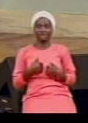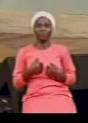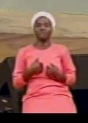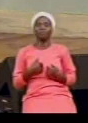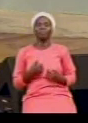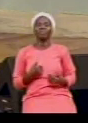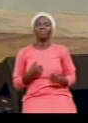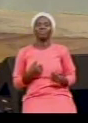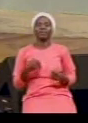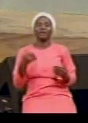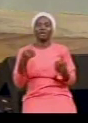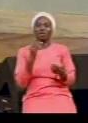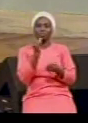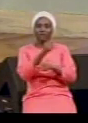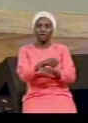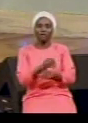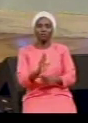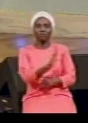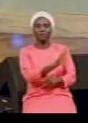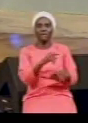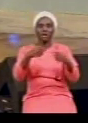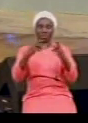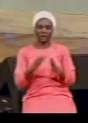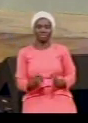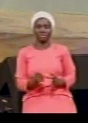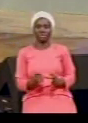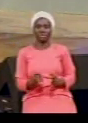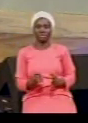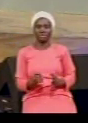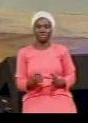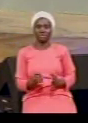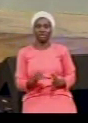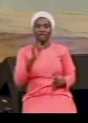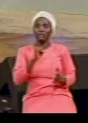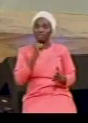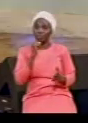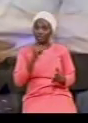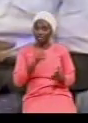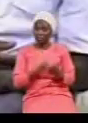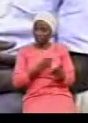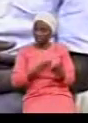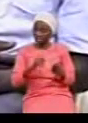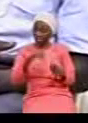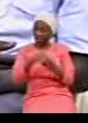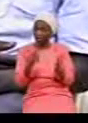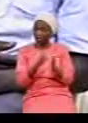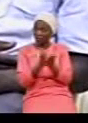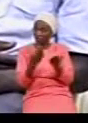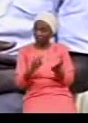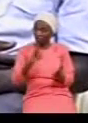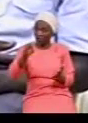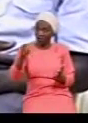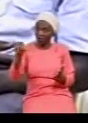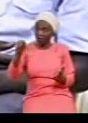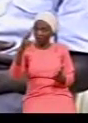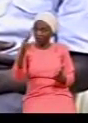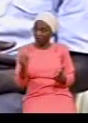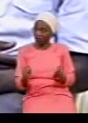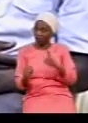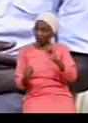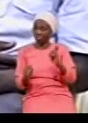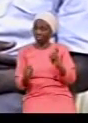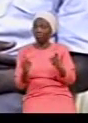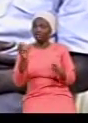their enemies. Is not this written in the book of Jesha? So the sun